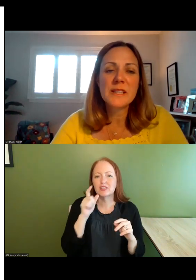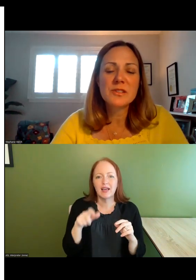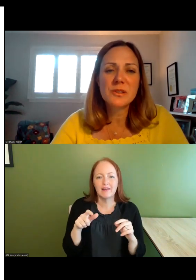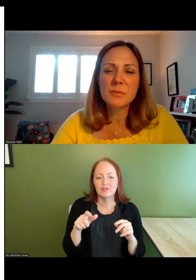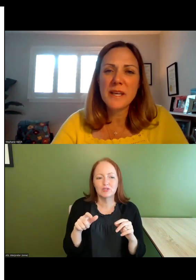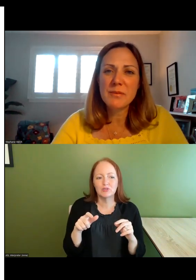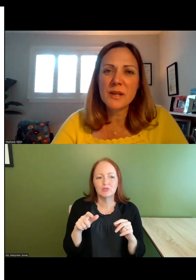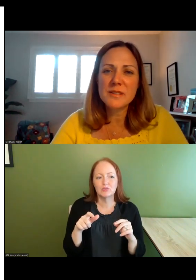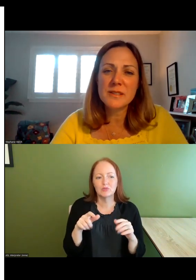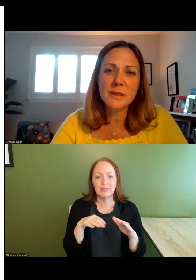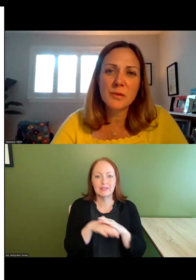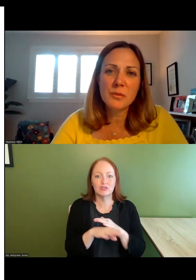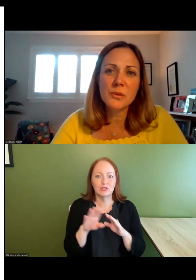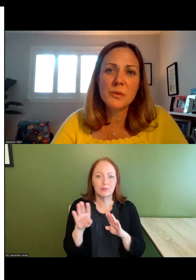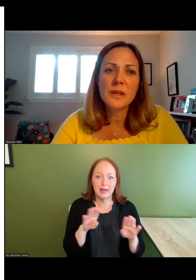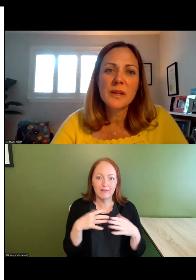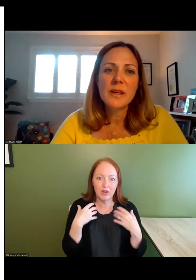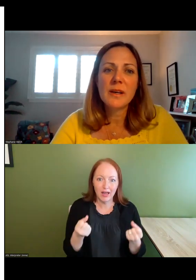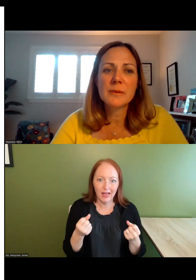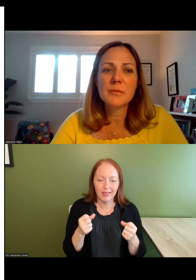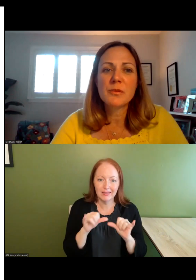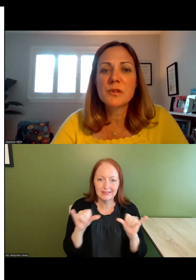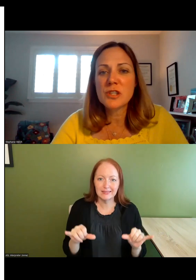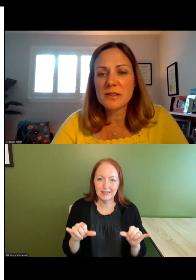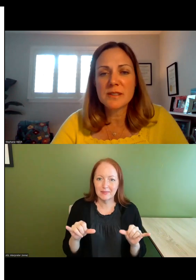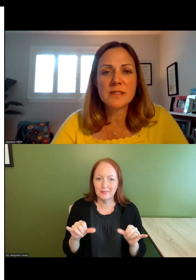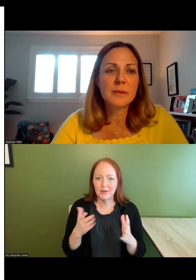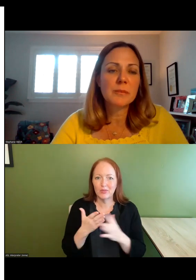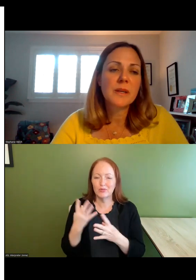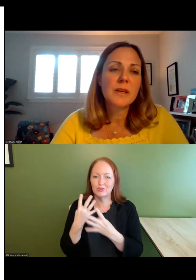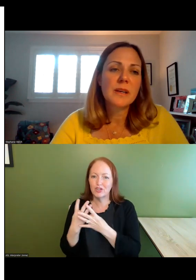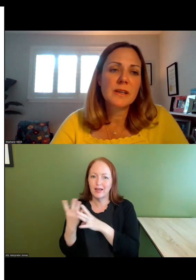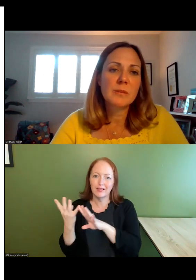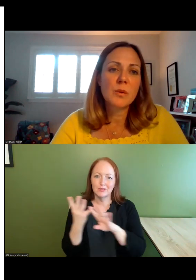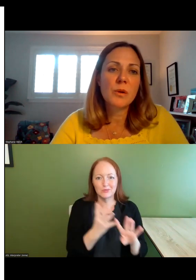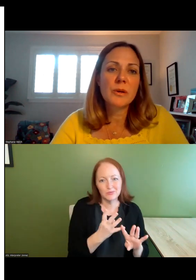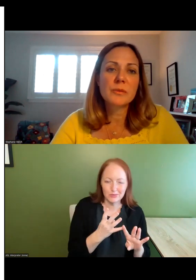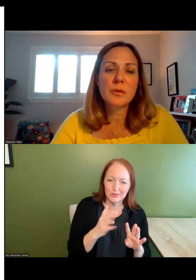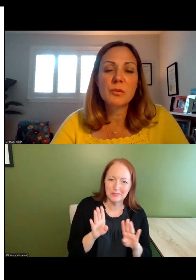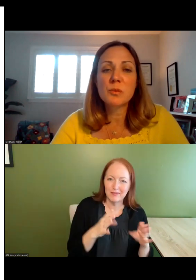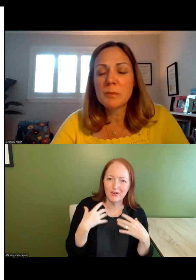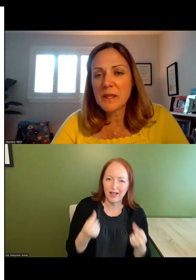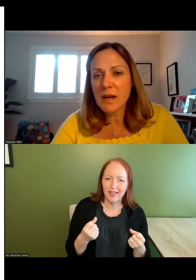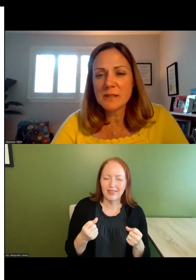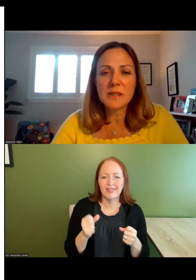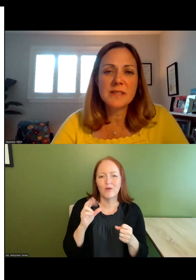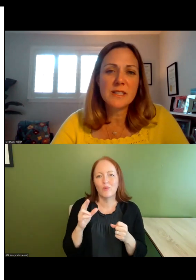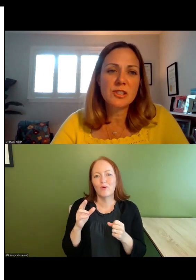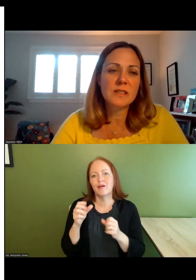to enter the behavioral health system through the jail system. Or through